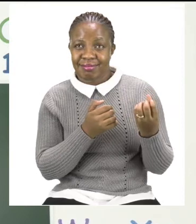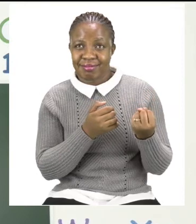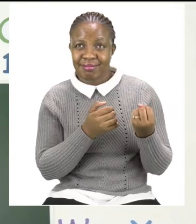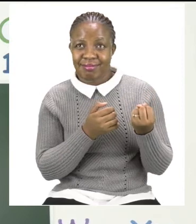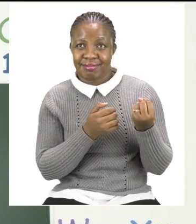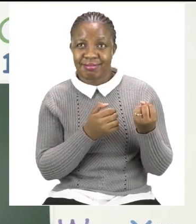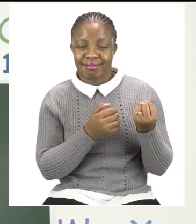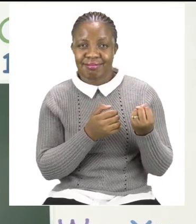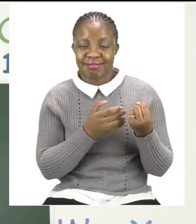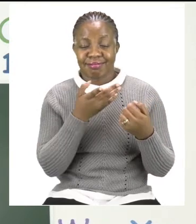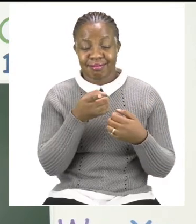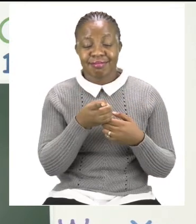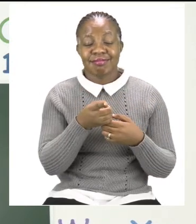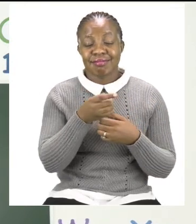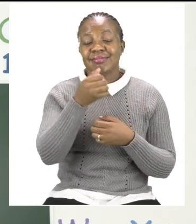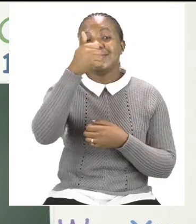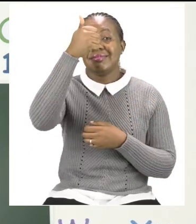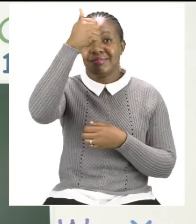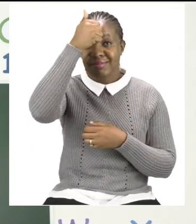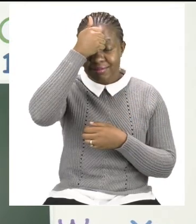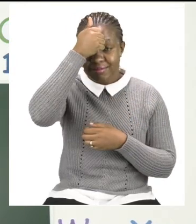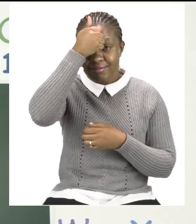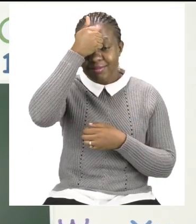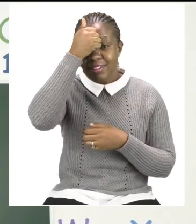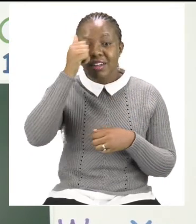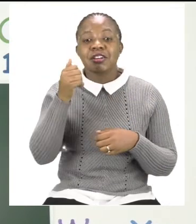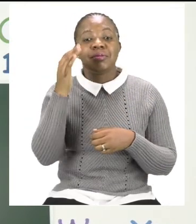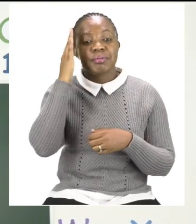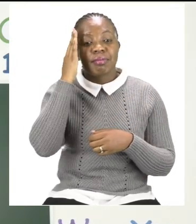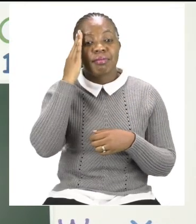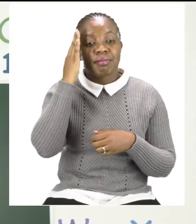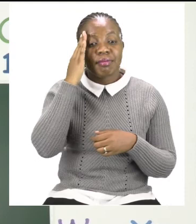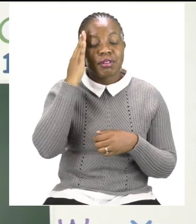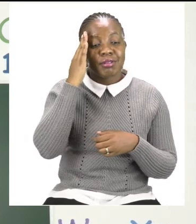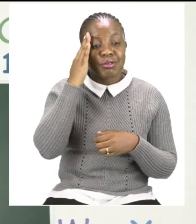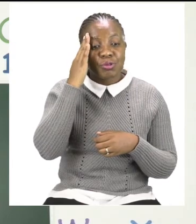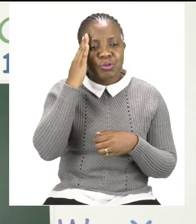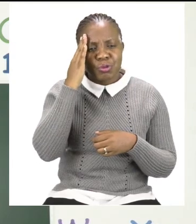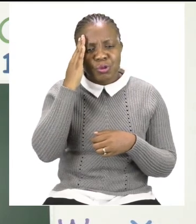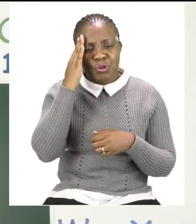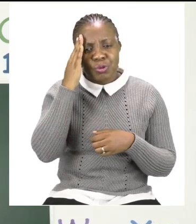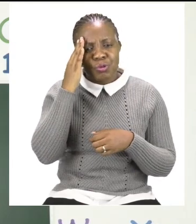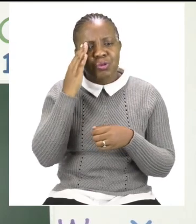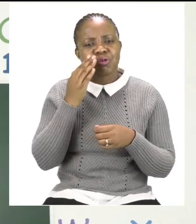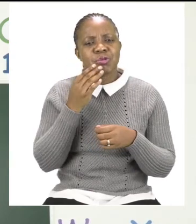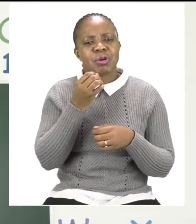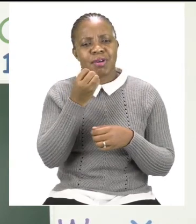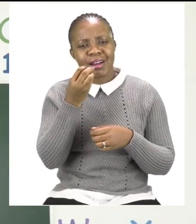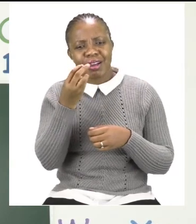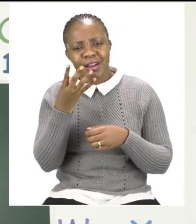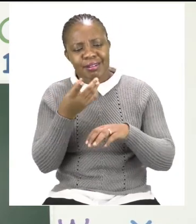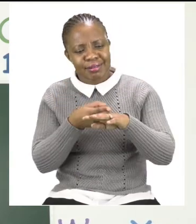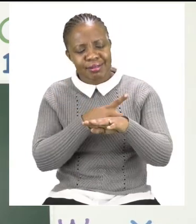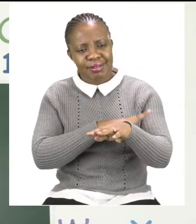and girls, you know that we are trying to get to 10. And this one is the